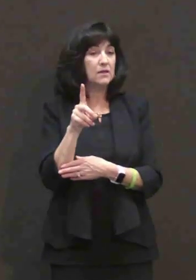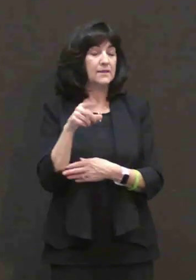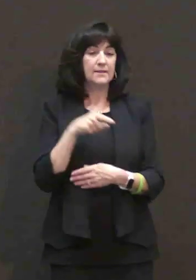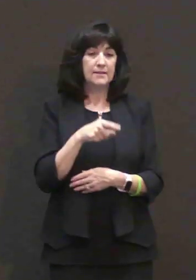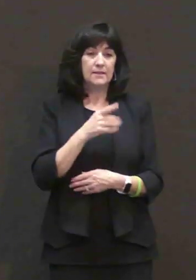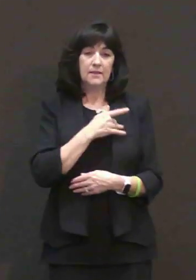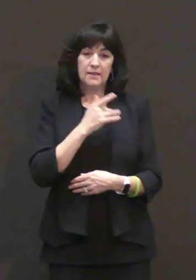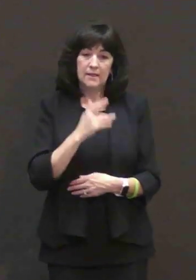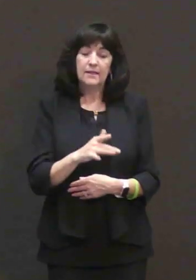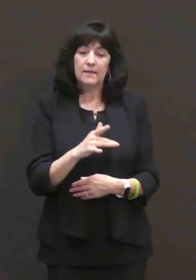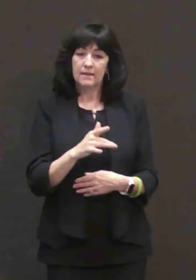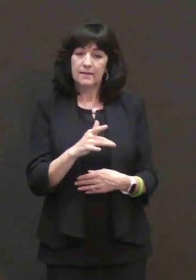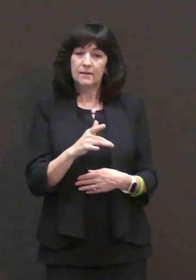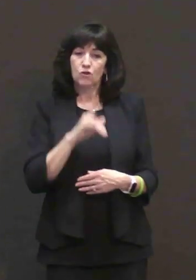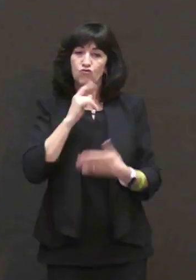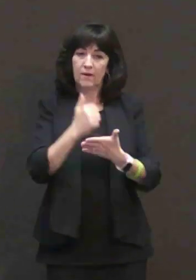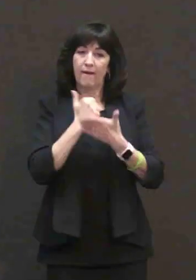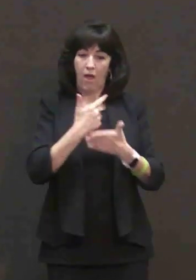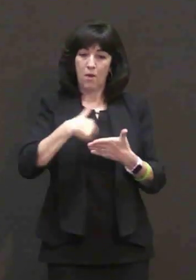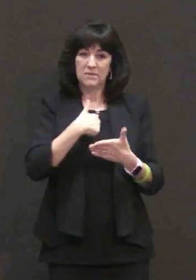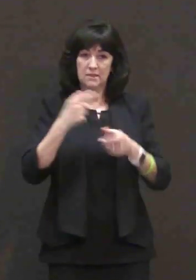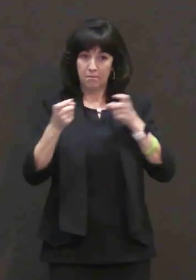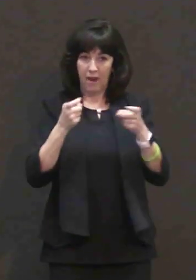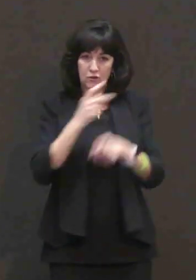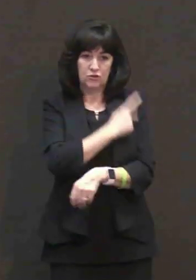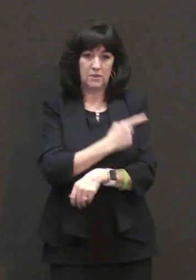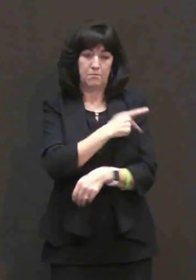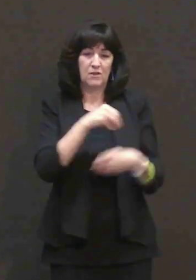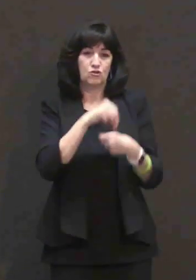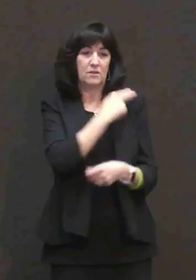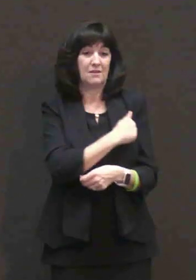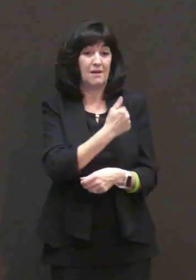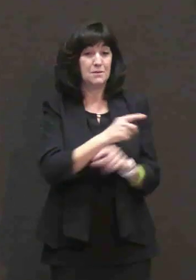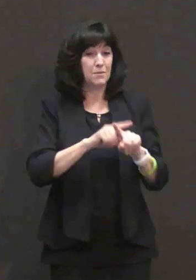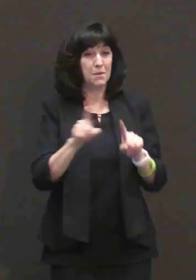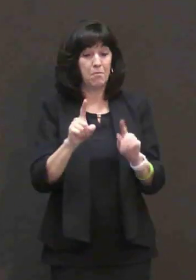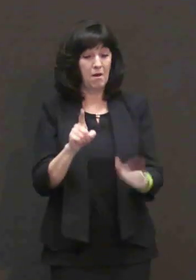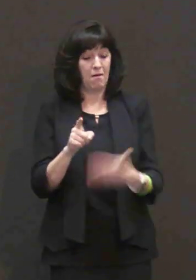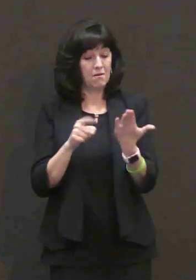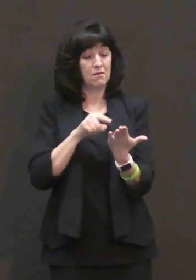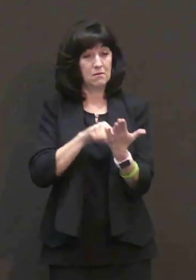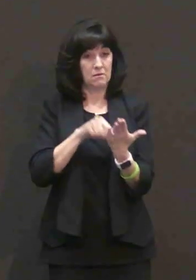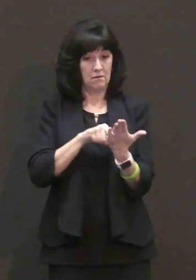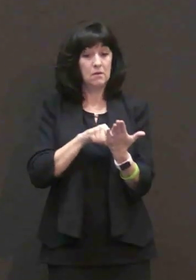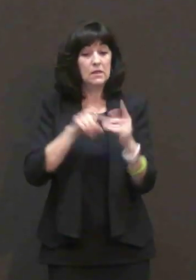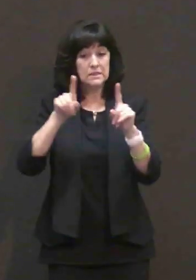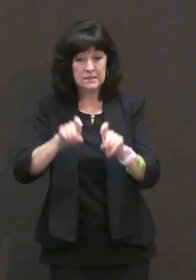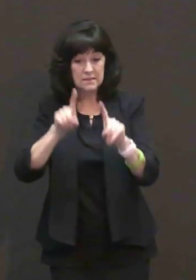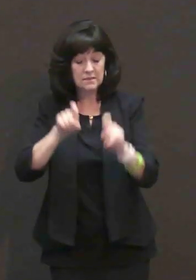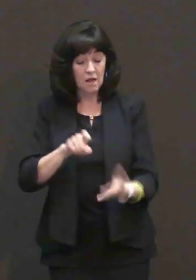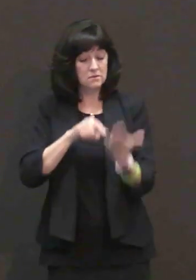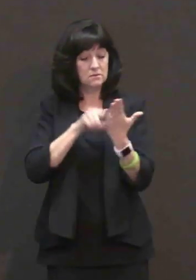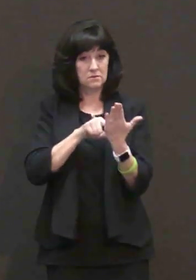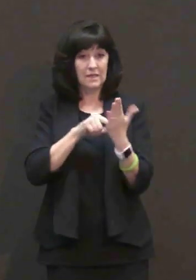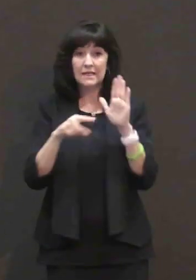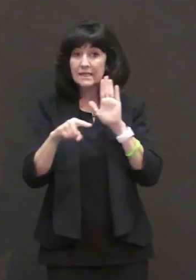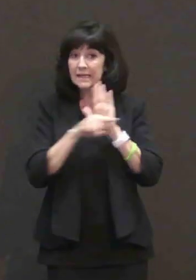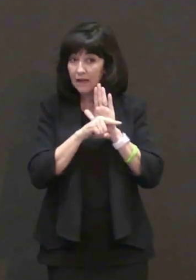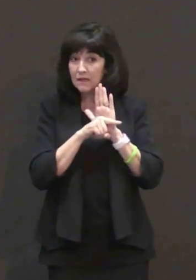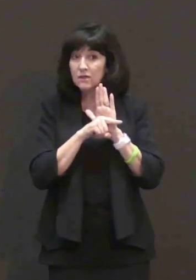real positive, which really helps us in managing patients. But if it comes up as a negative, and this is really important, if it comes back